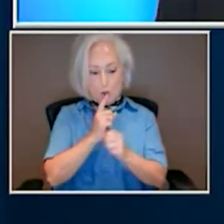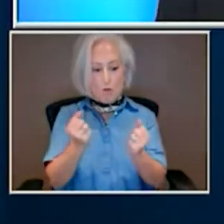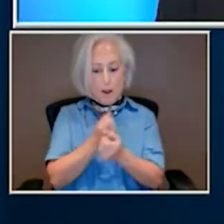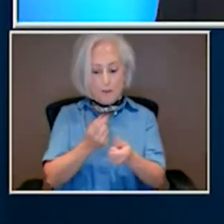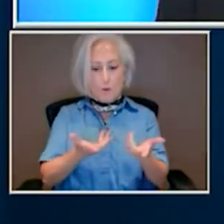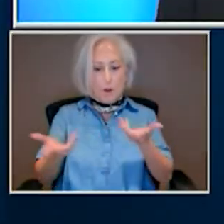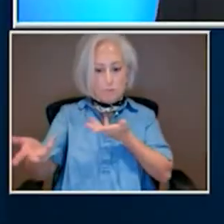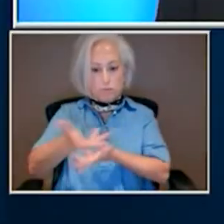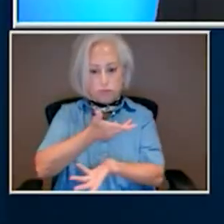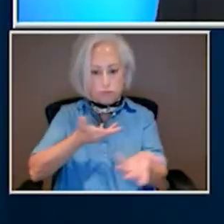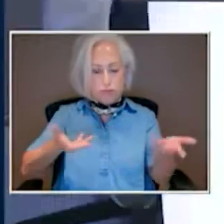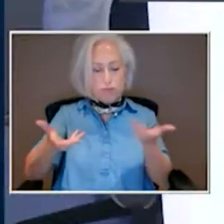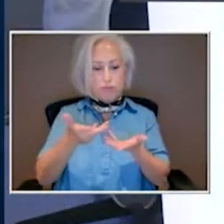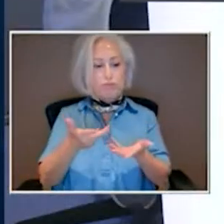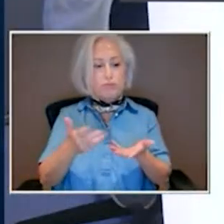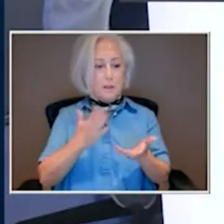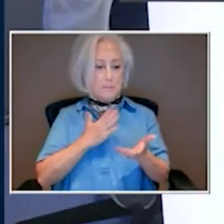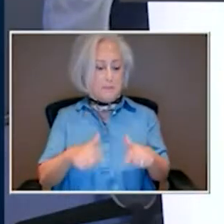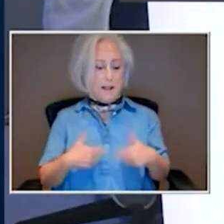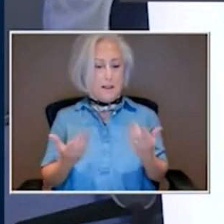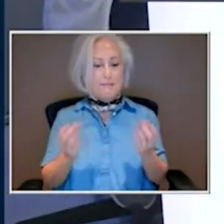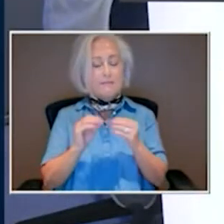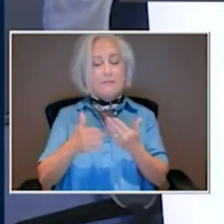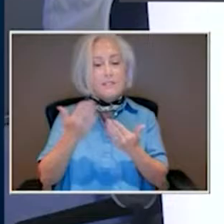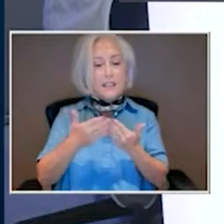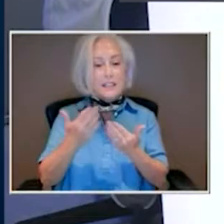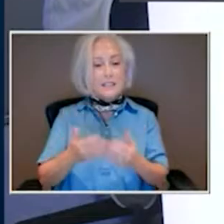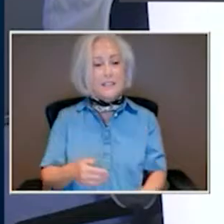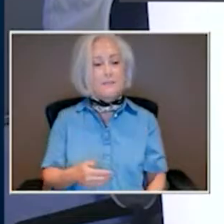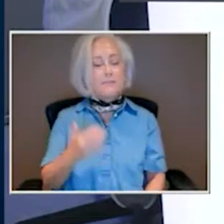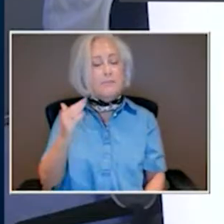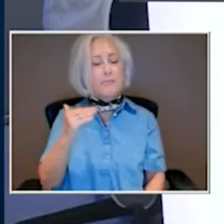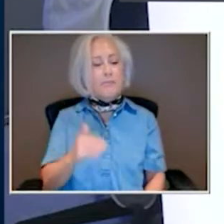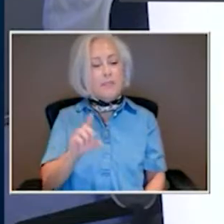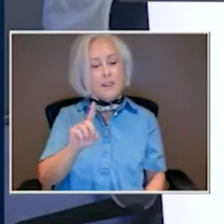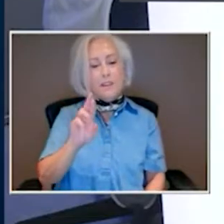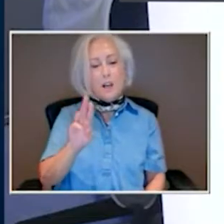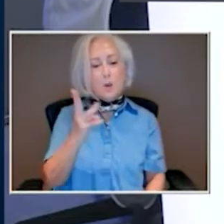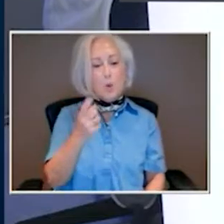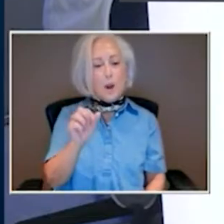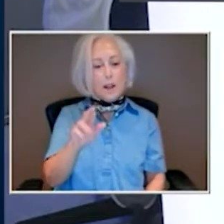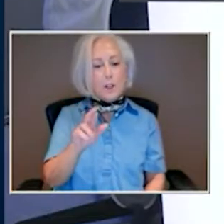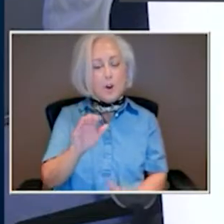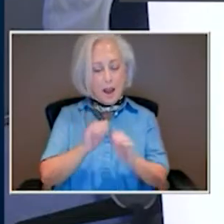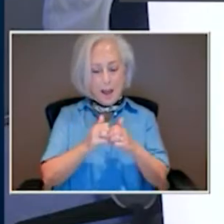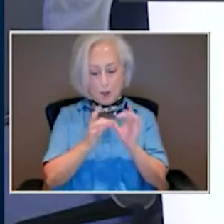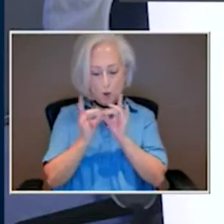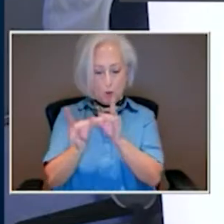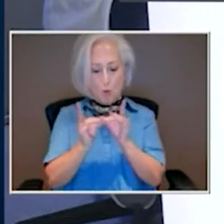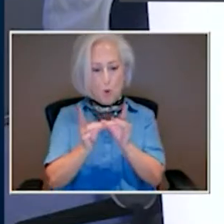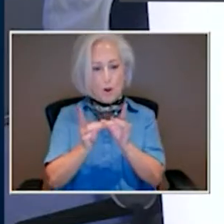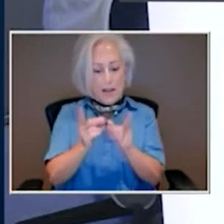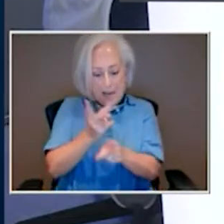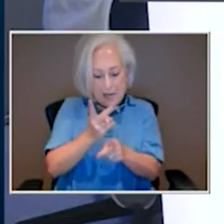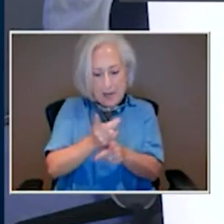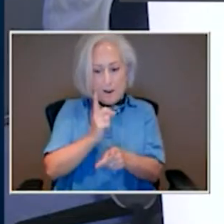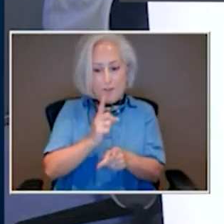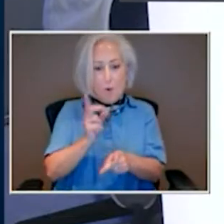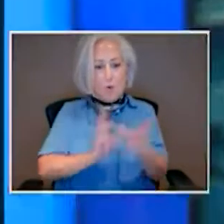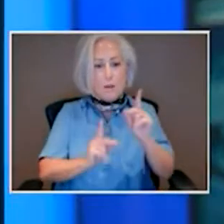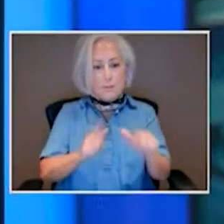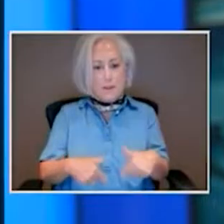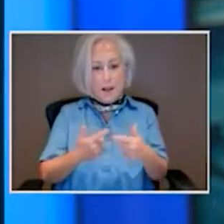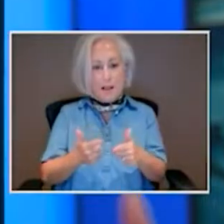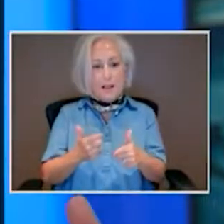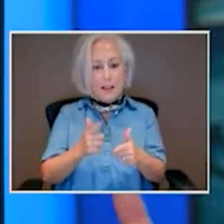Dr. Wagner, how do we coordinate care for patients who live nearly 6 hours away and sometimes further? Yeah, we actually